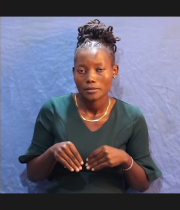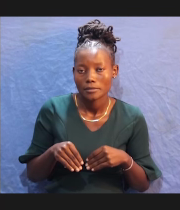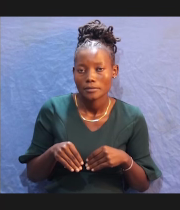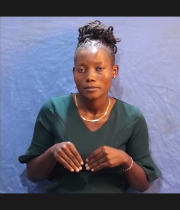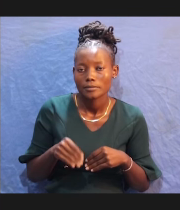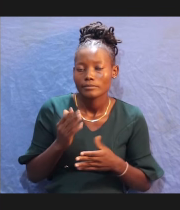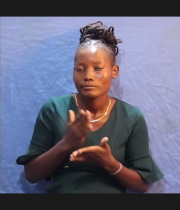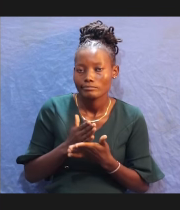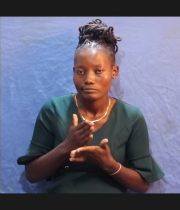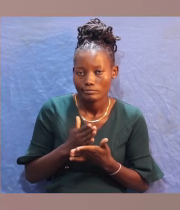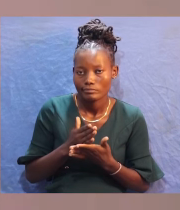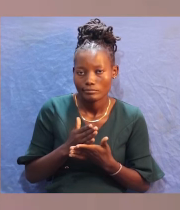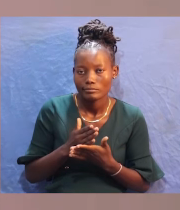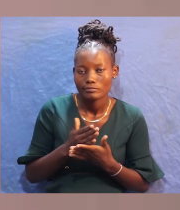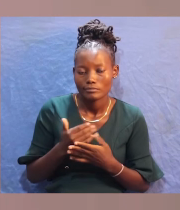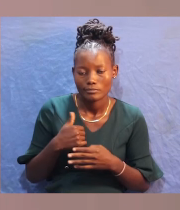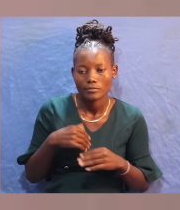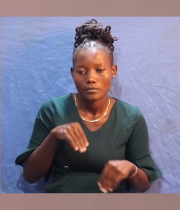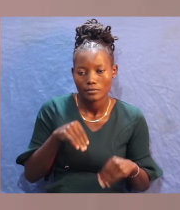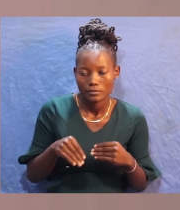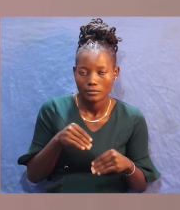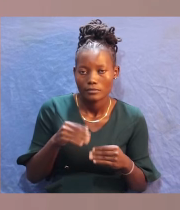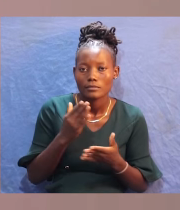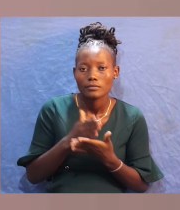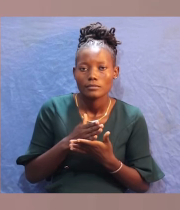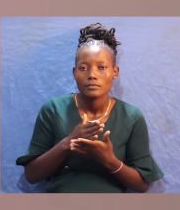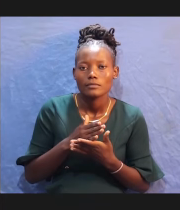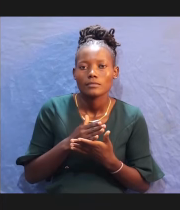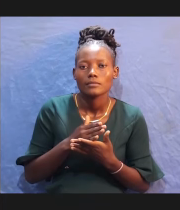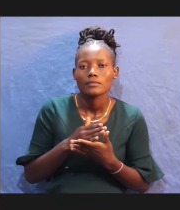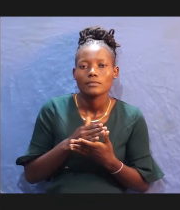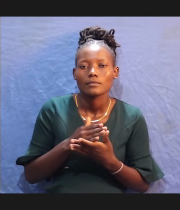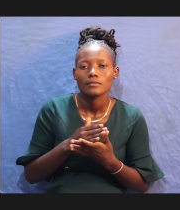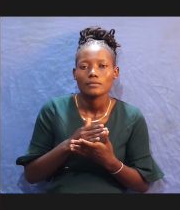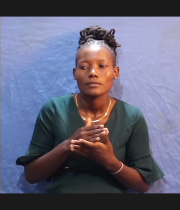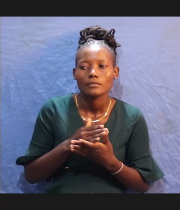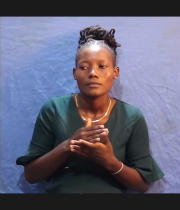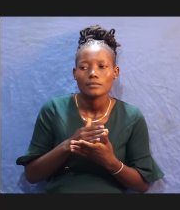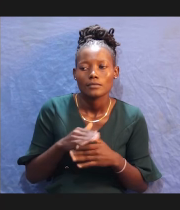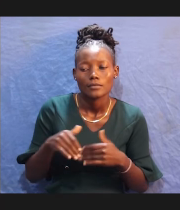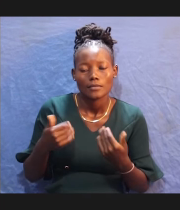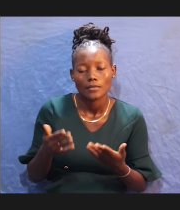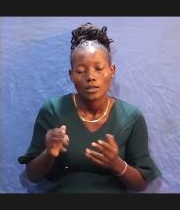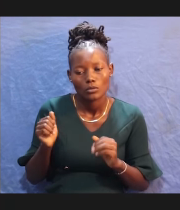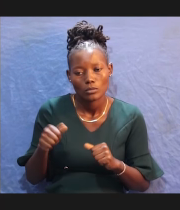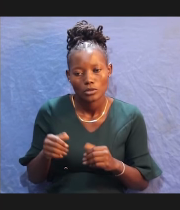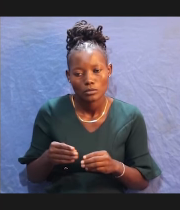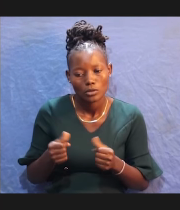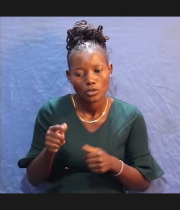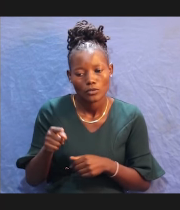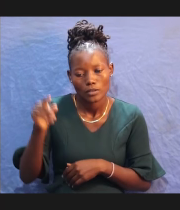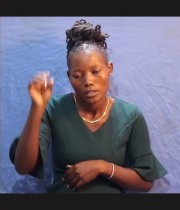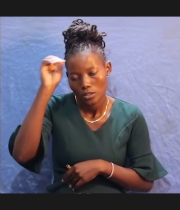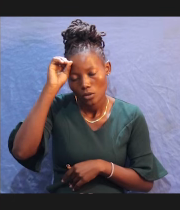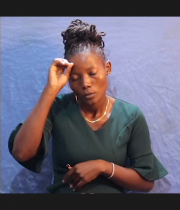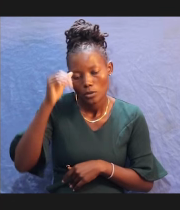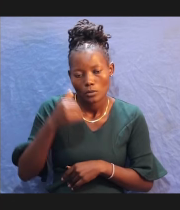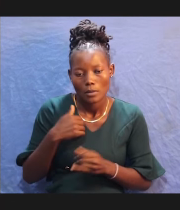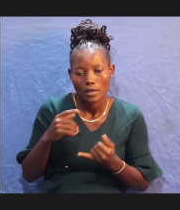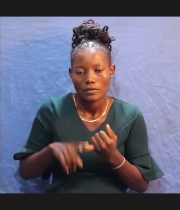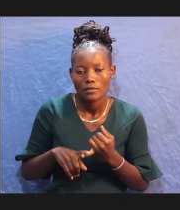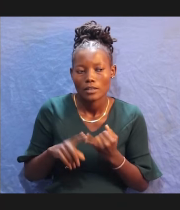disability, right? Yes, the disability, yes, yeah. Right. So there are 2 things how you can handle this, in my opinion. The first one is that